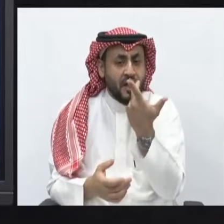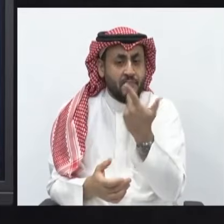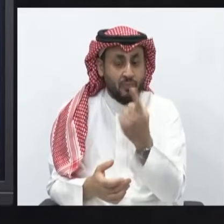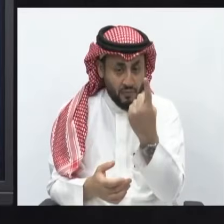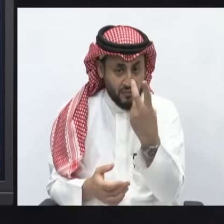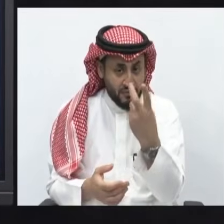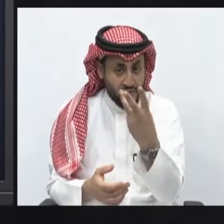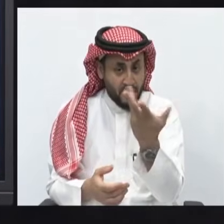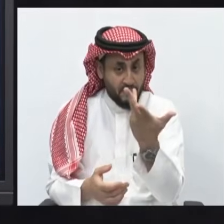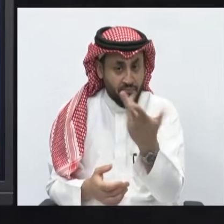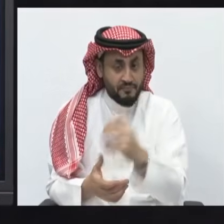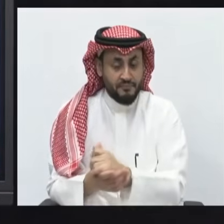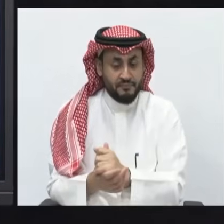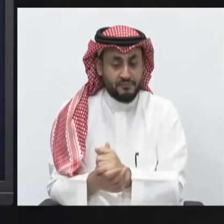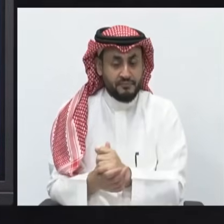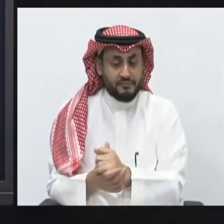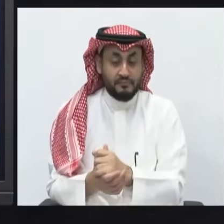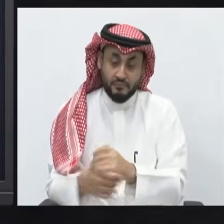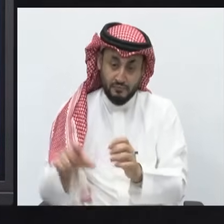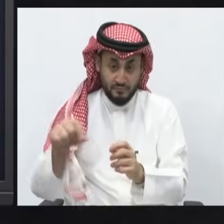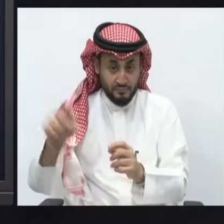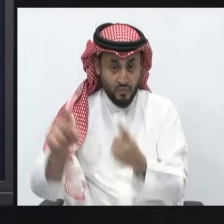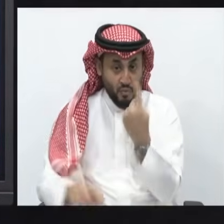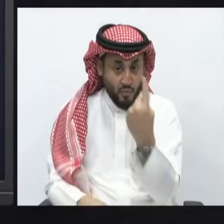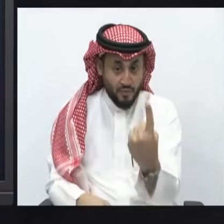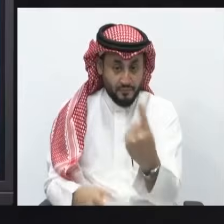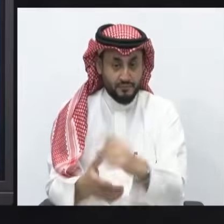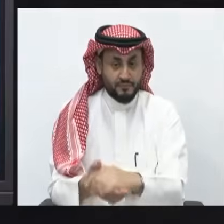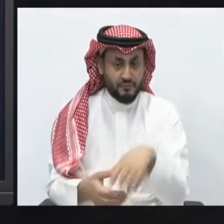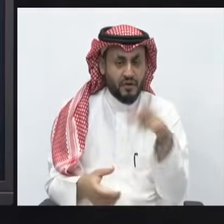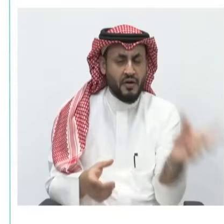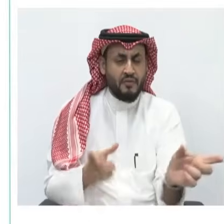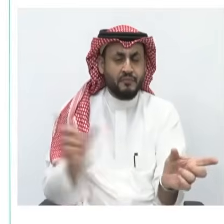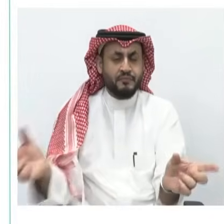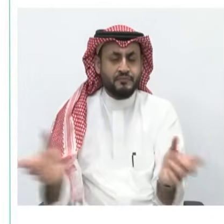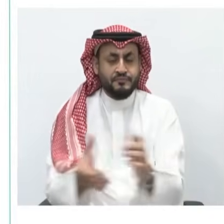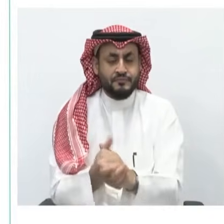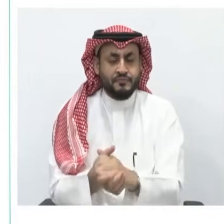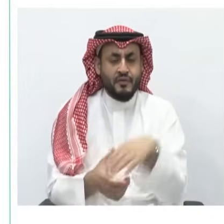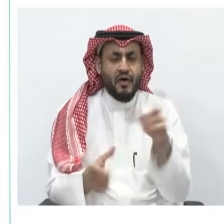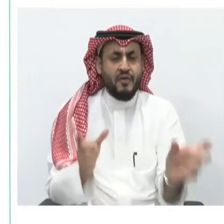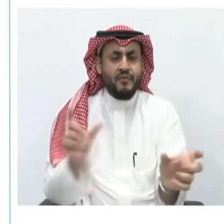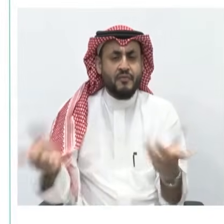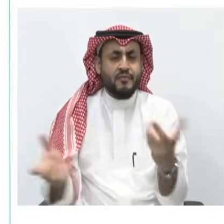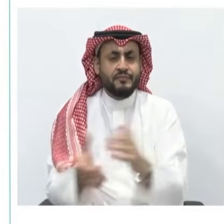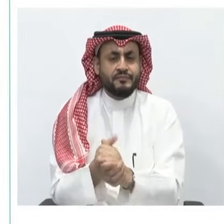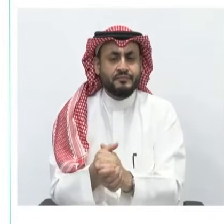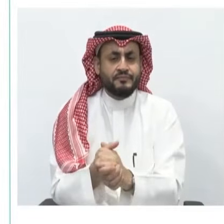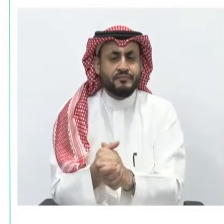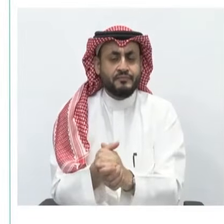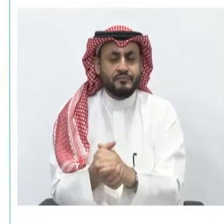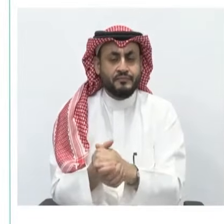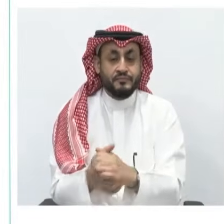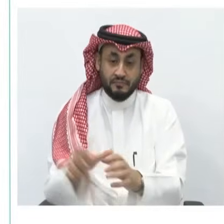many noses? How many noses? Yes? Only 1. Perfect. Okay. Where should I put it? Here or